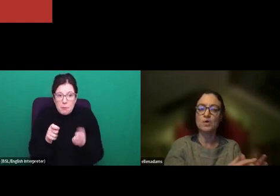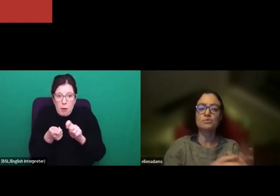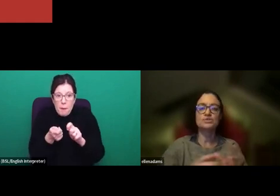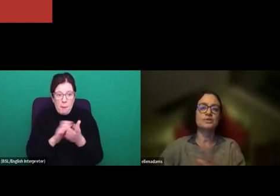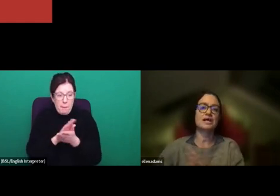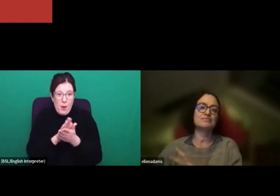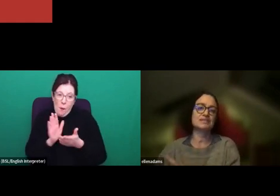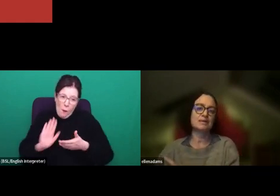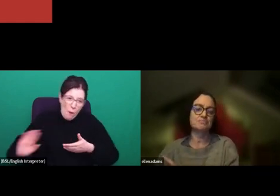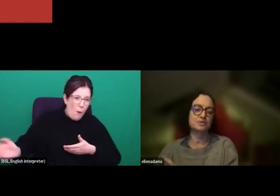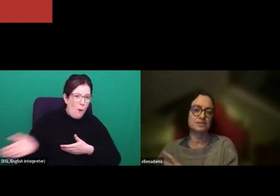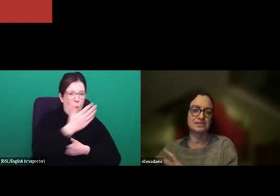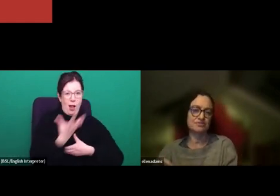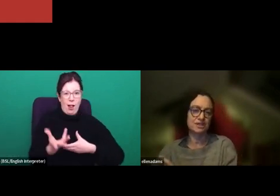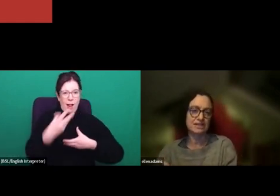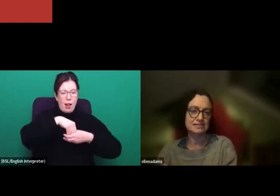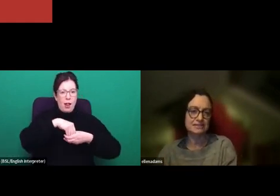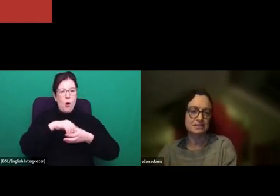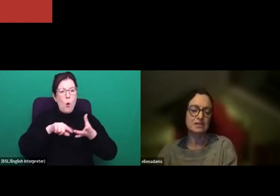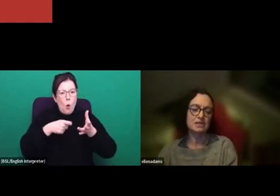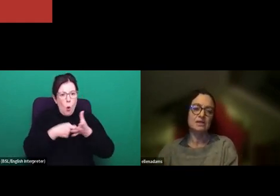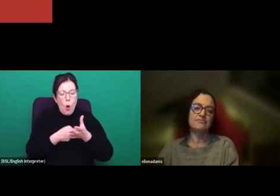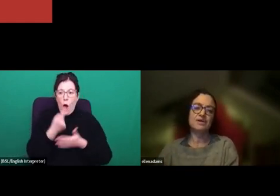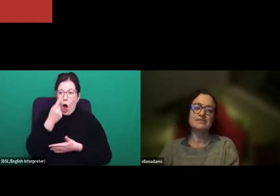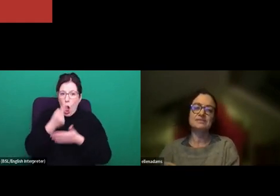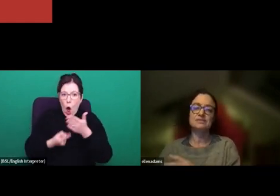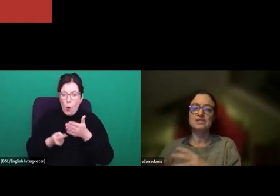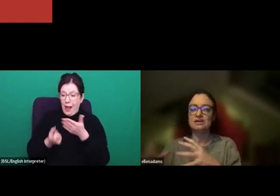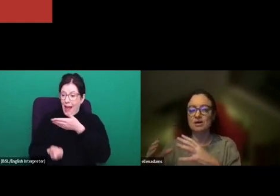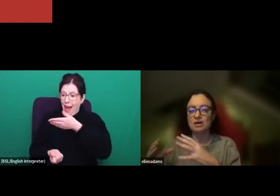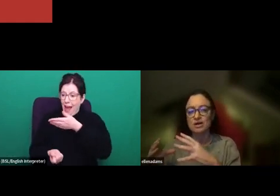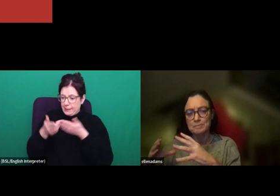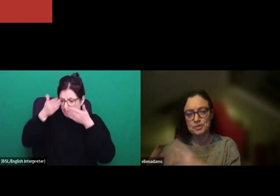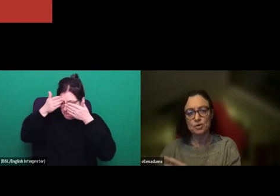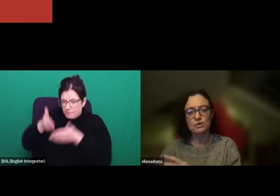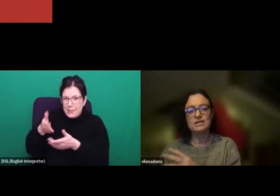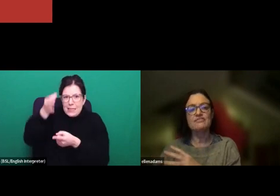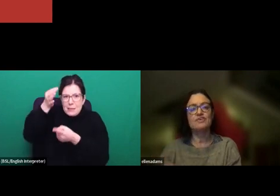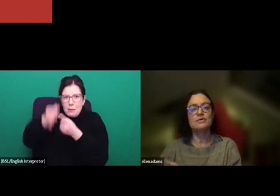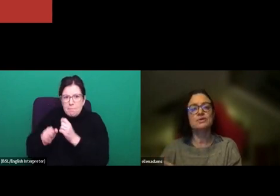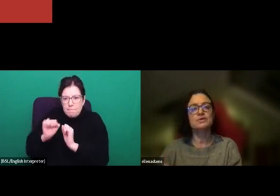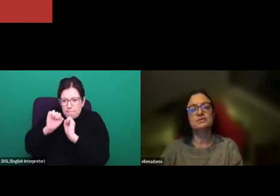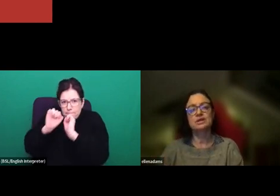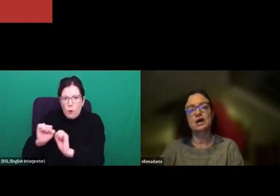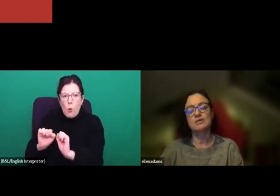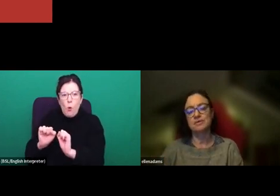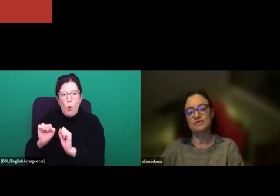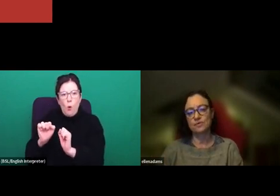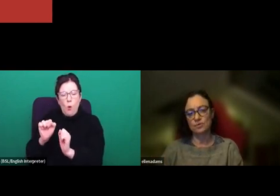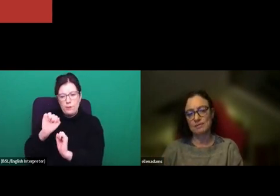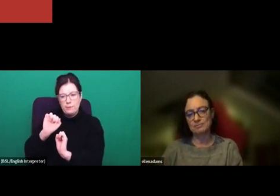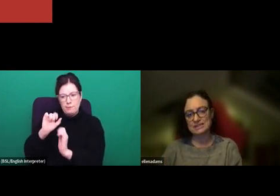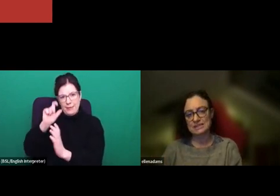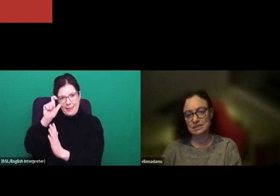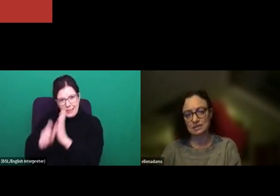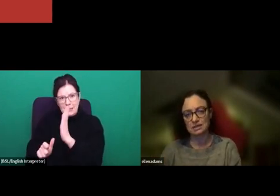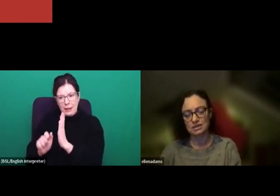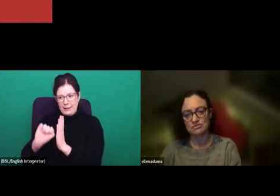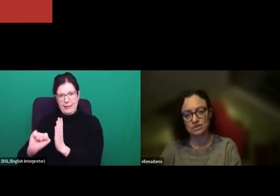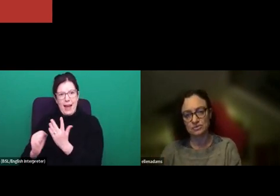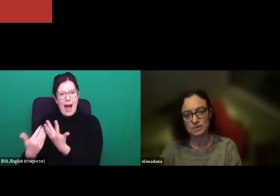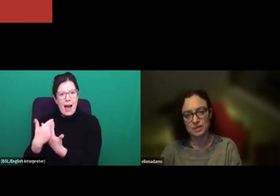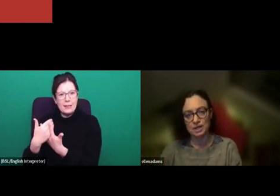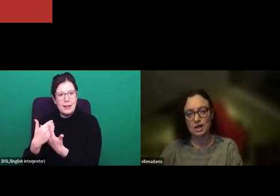join in, or do you have separate segregated events that are purely focused for that